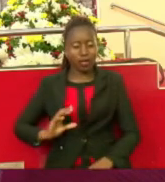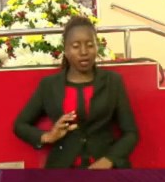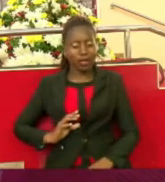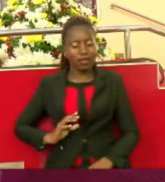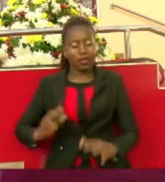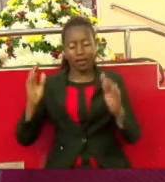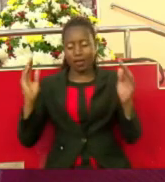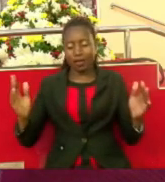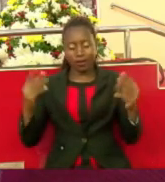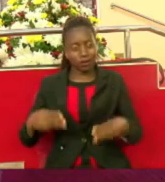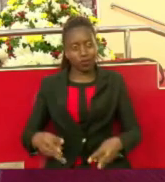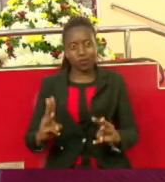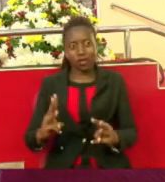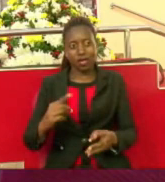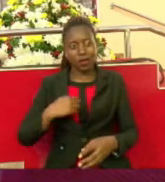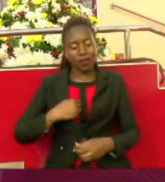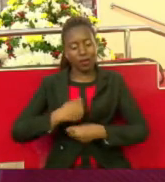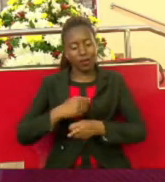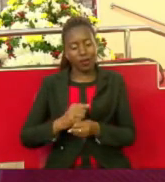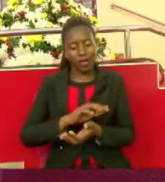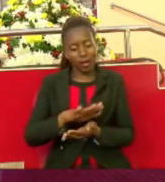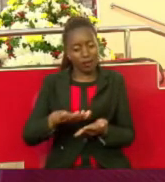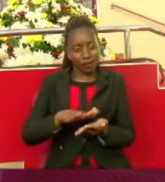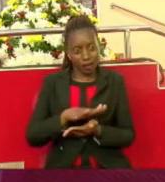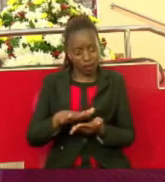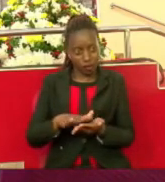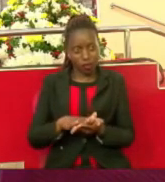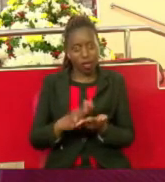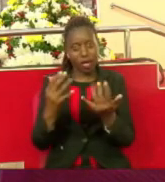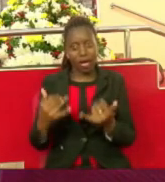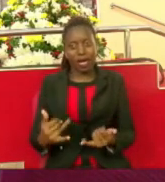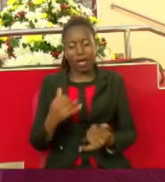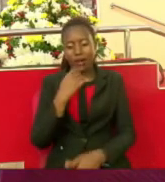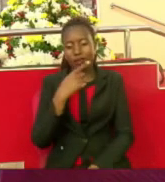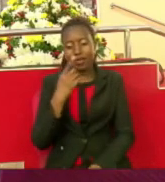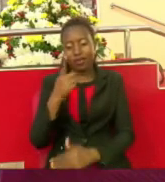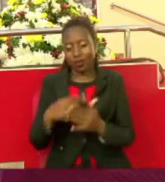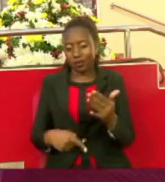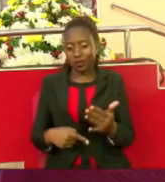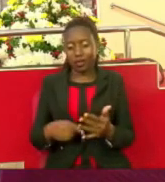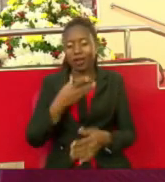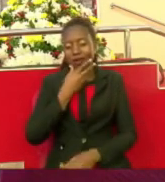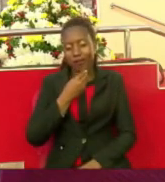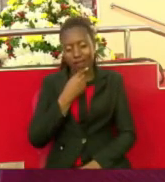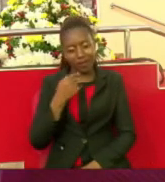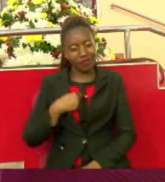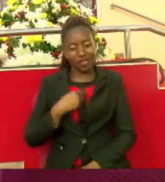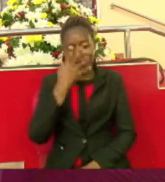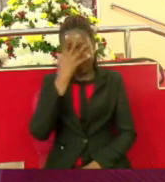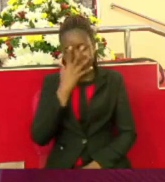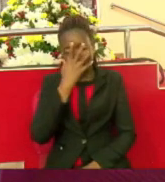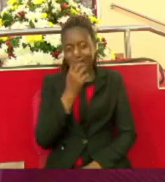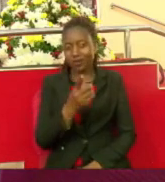I have laid the foundation. And now she says, Dad, I will not embarrass you. I want to continue